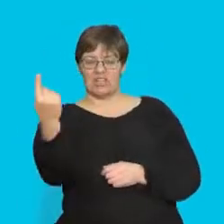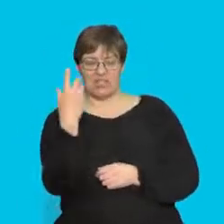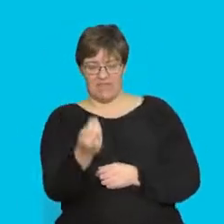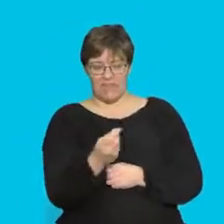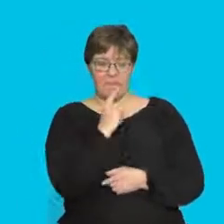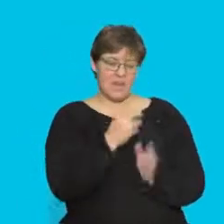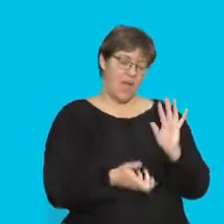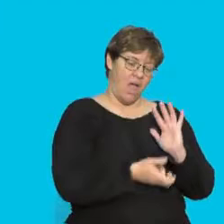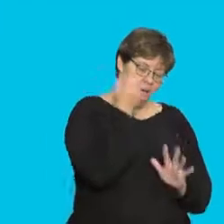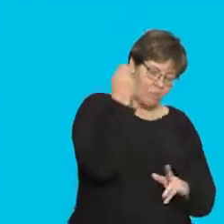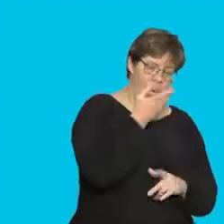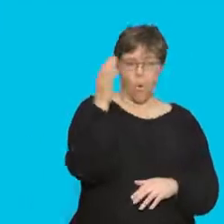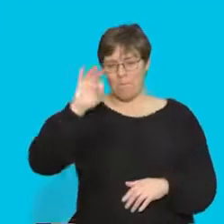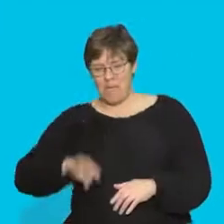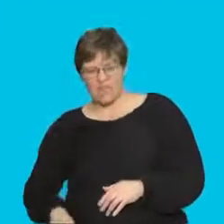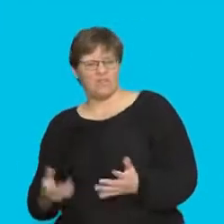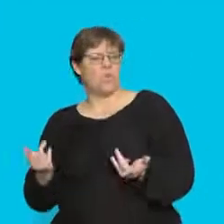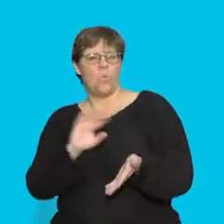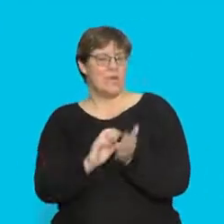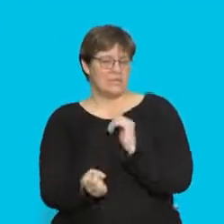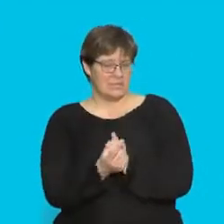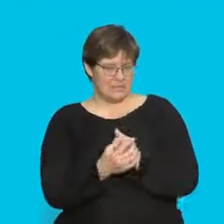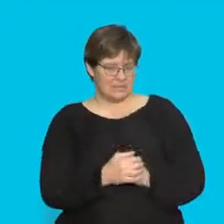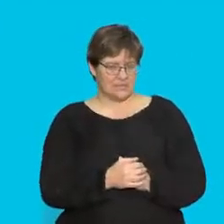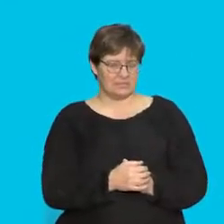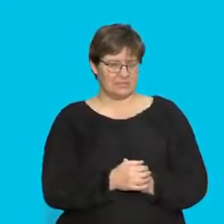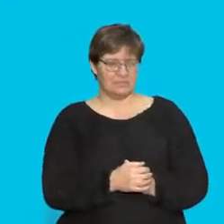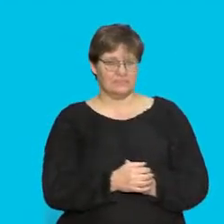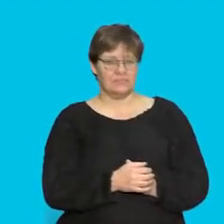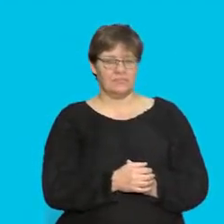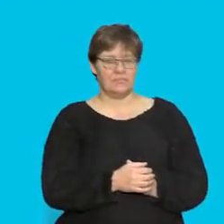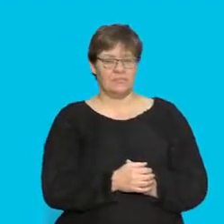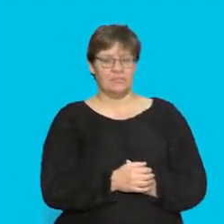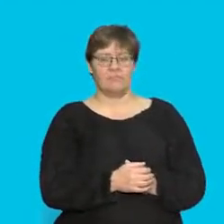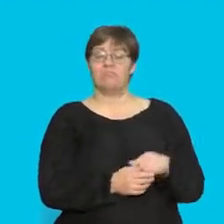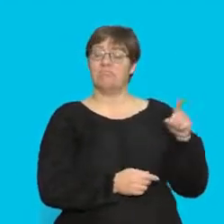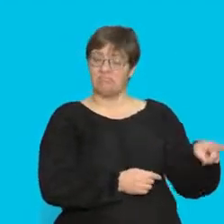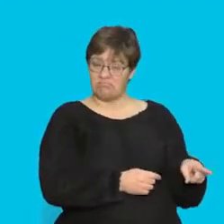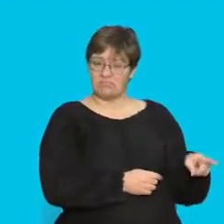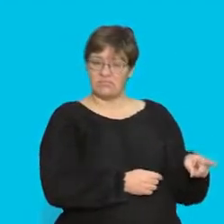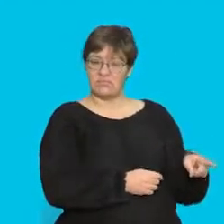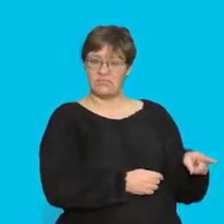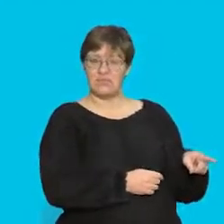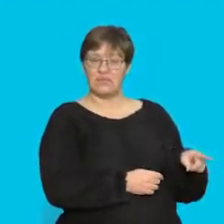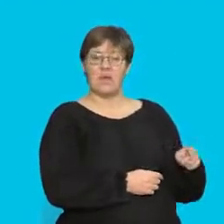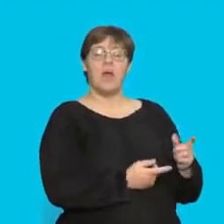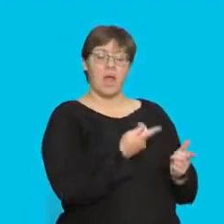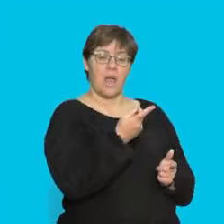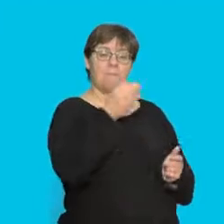on here and who's being harmed and who's benefiting? Well, clearly our